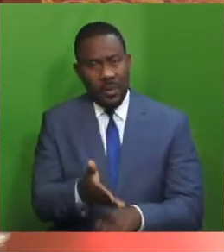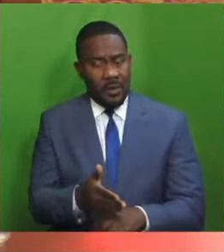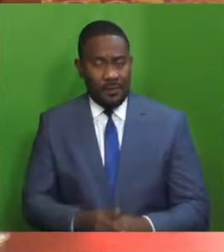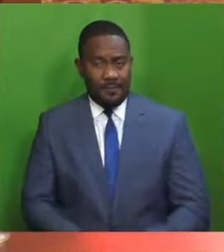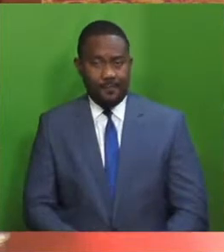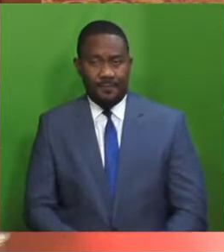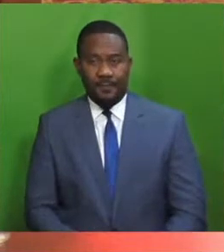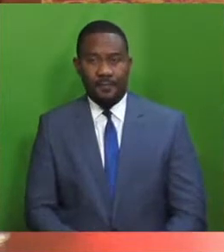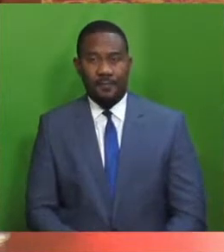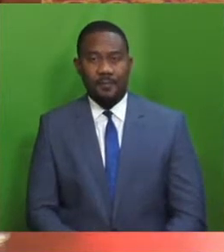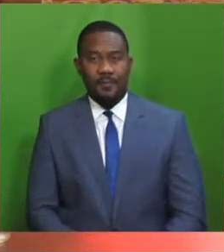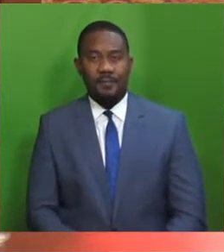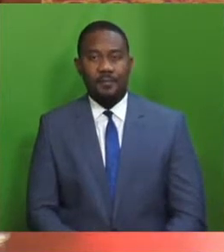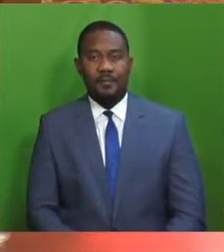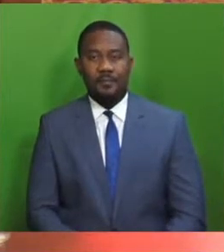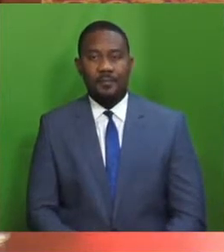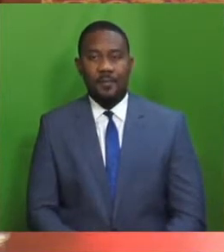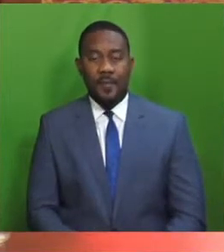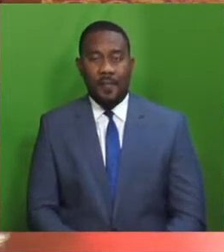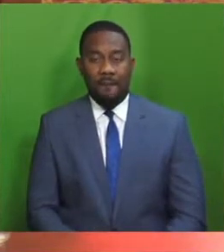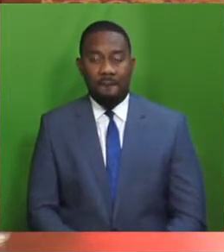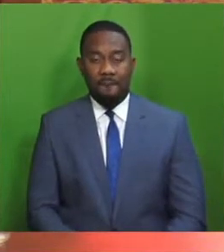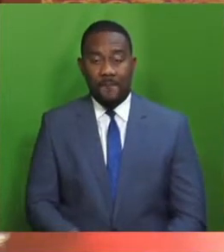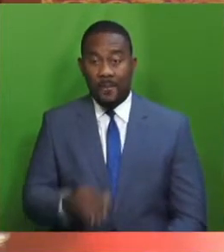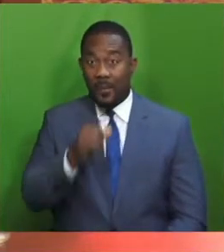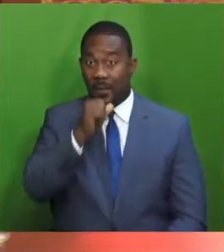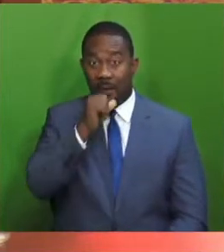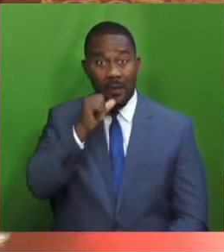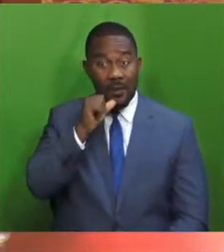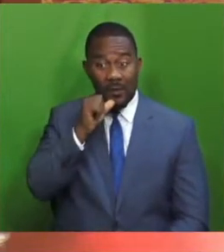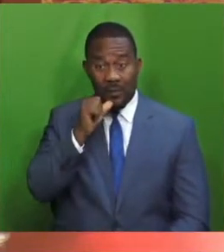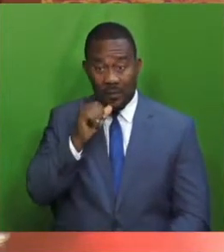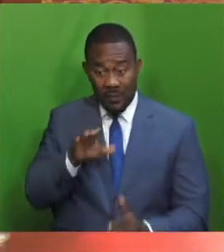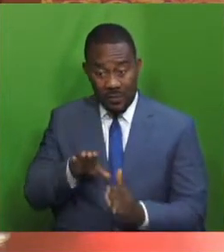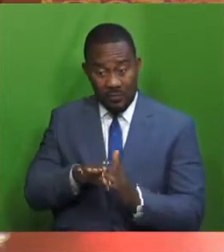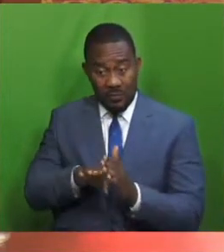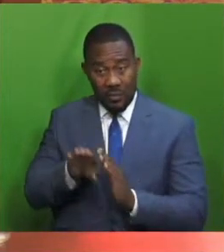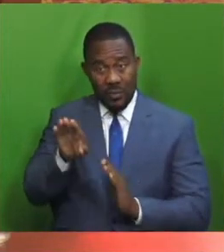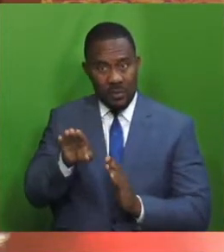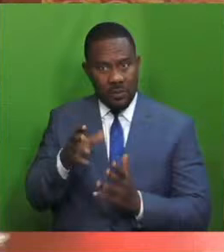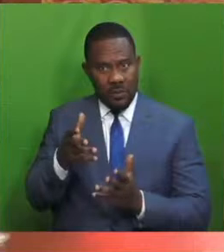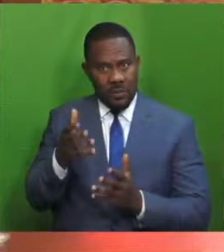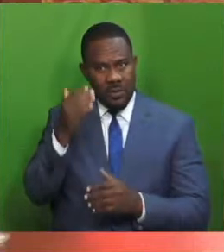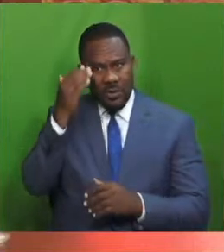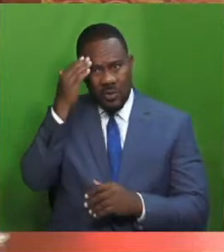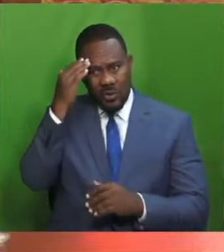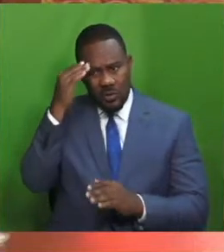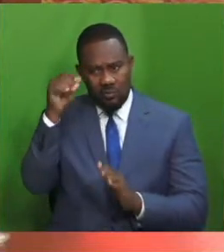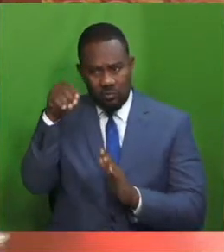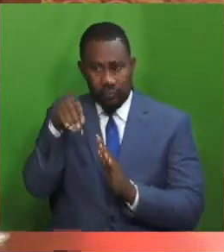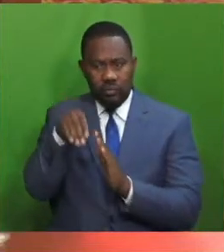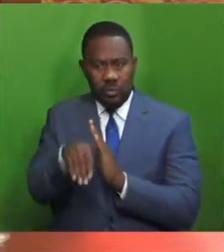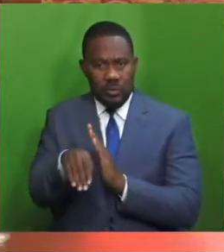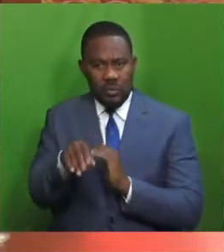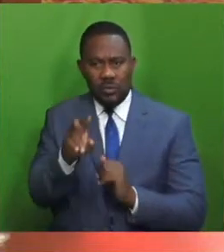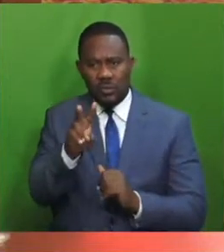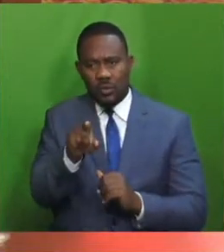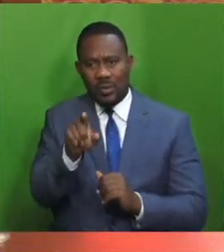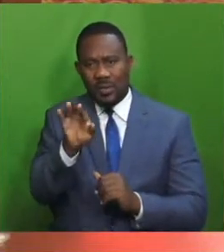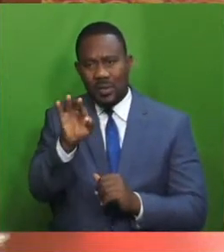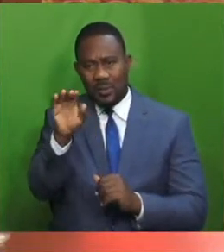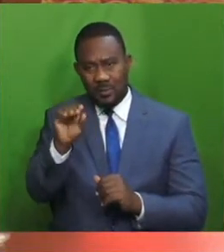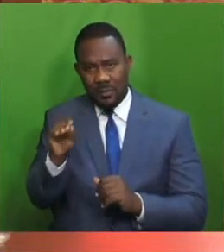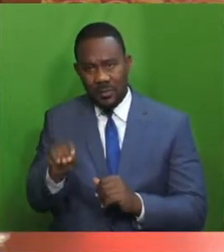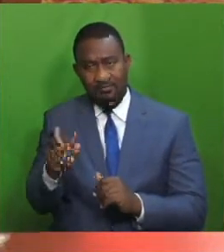Speaker, growth in agriculture in 2016 was declining. We all do know. 2.9% you